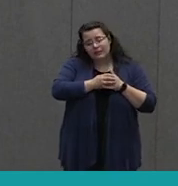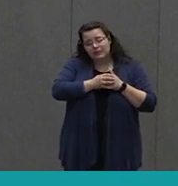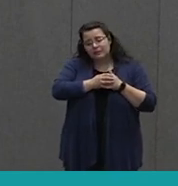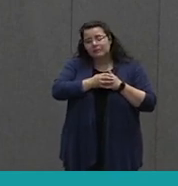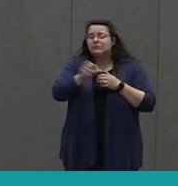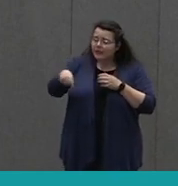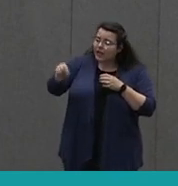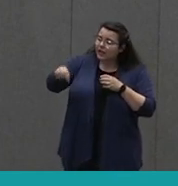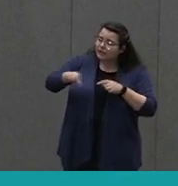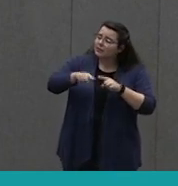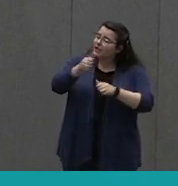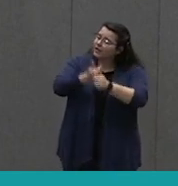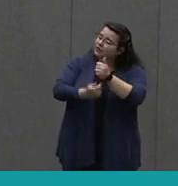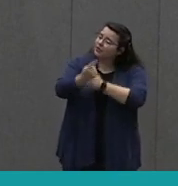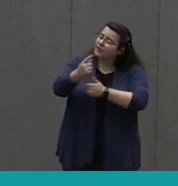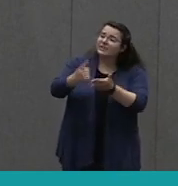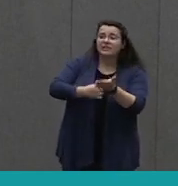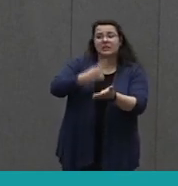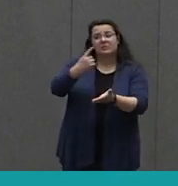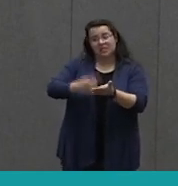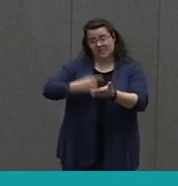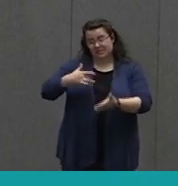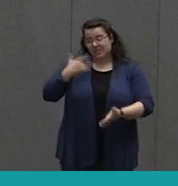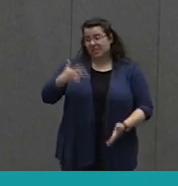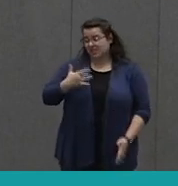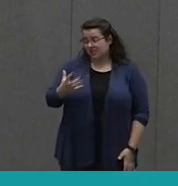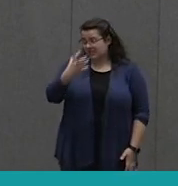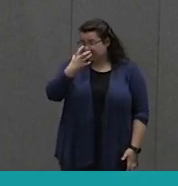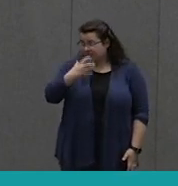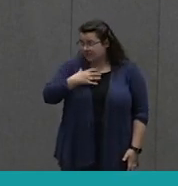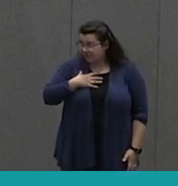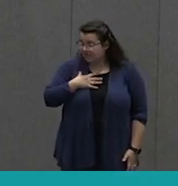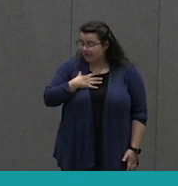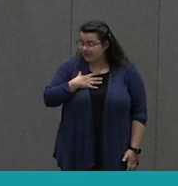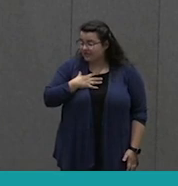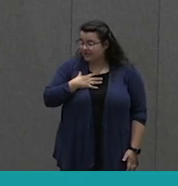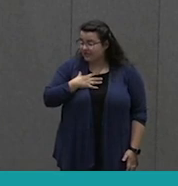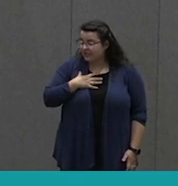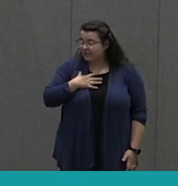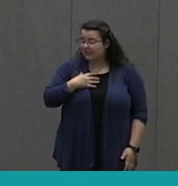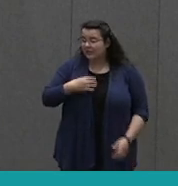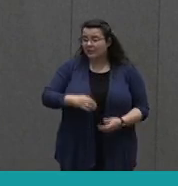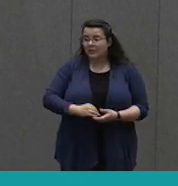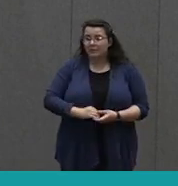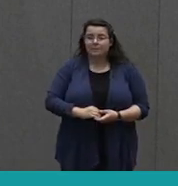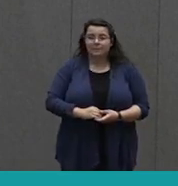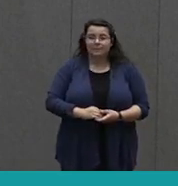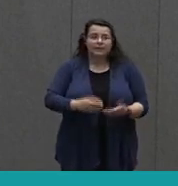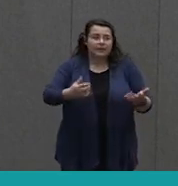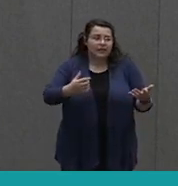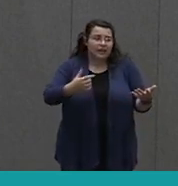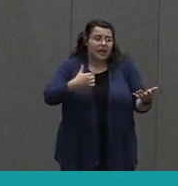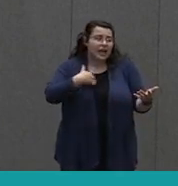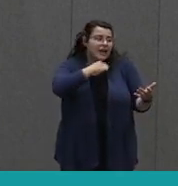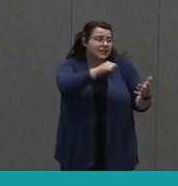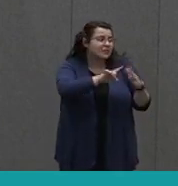Wait a minute. Stripe came to her in the treehouse.